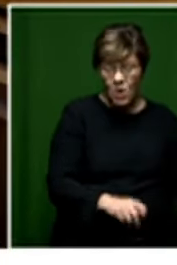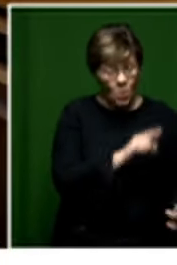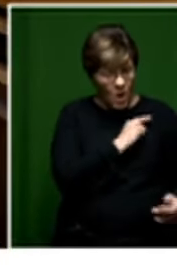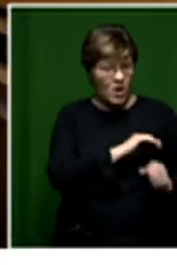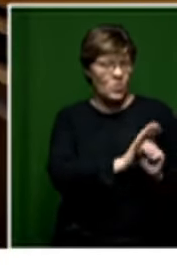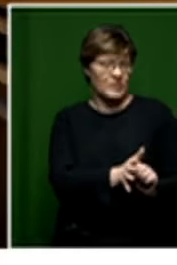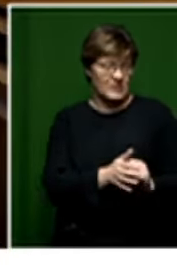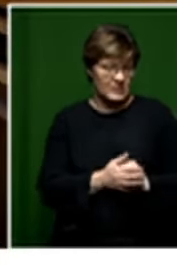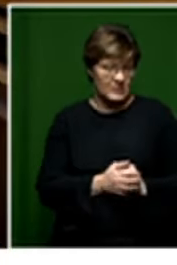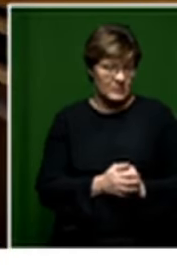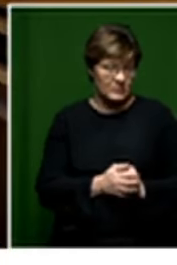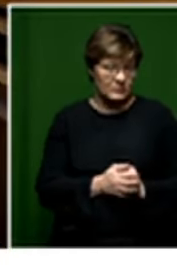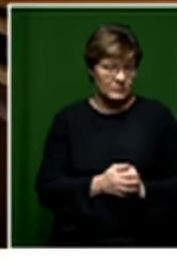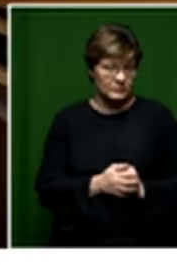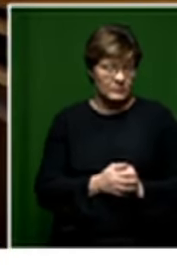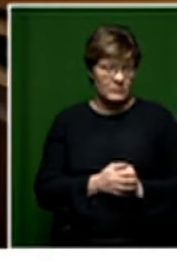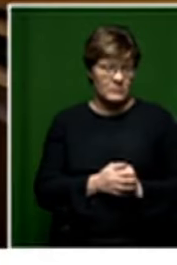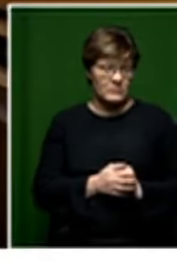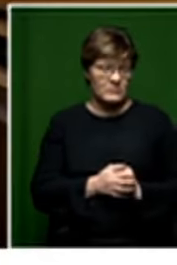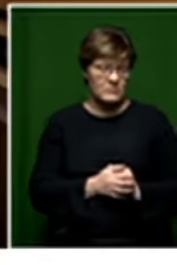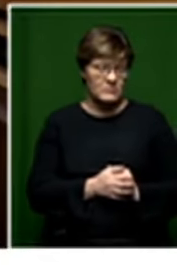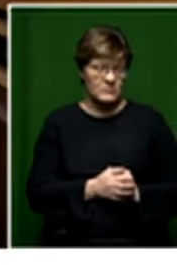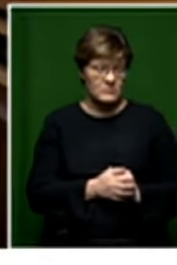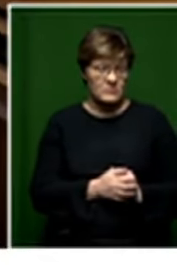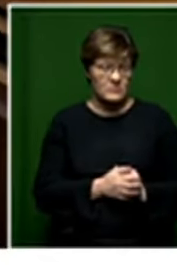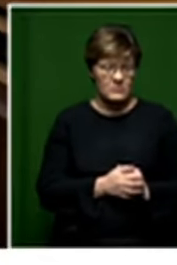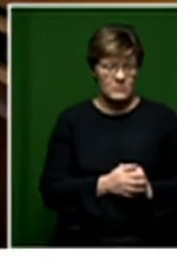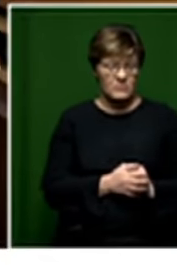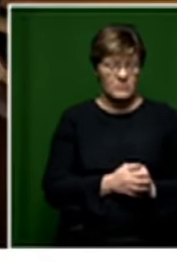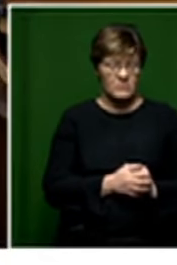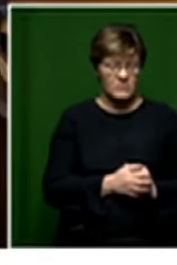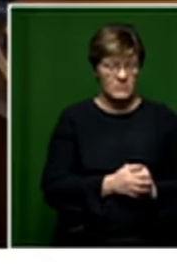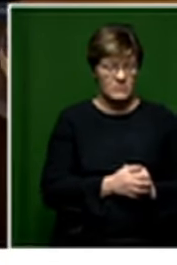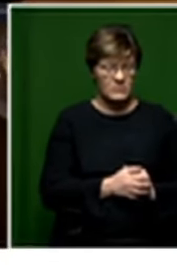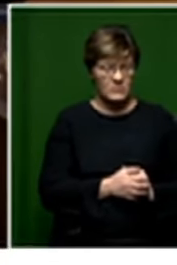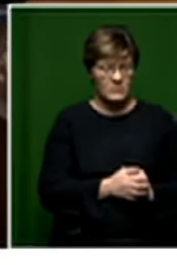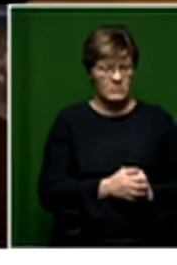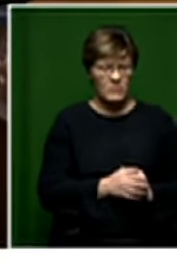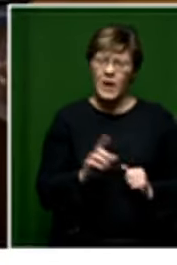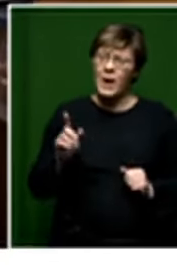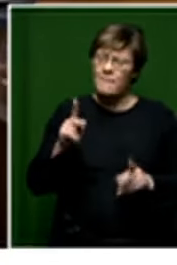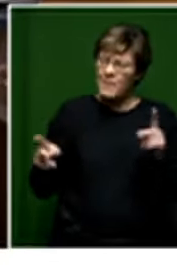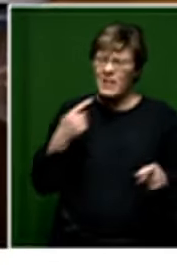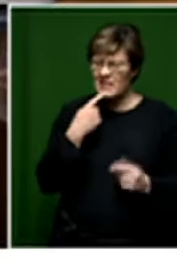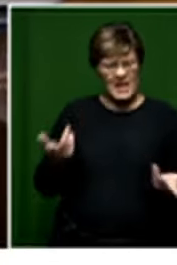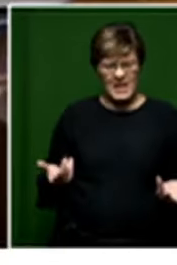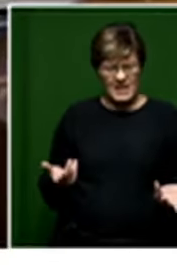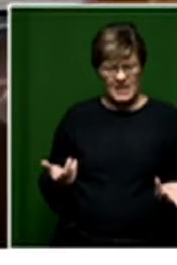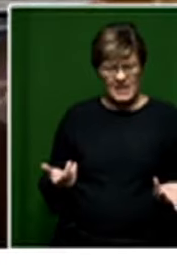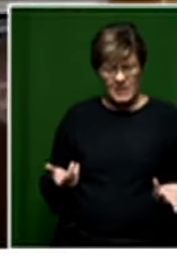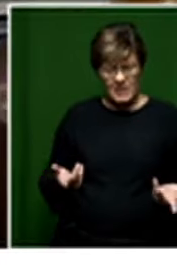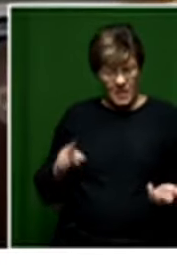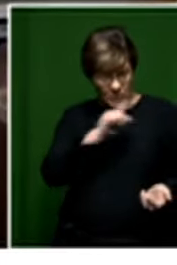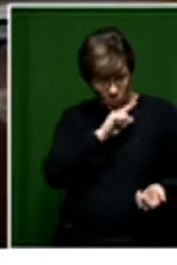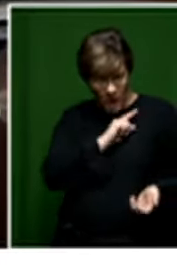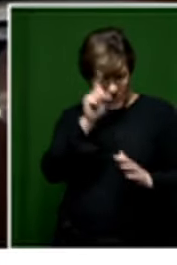COVID-19. If this is a question that you pulsed in any way, what are people saying about that? Is that a